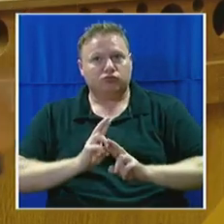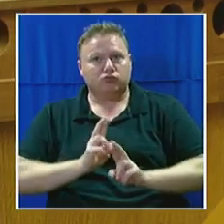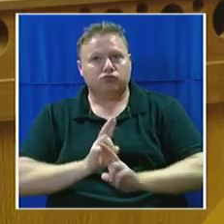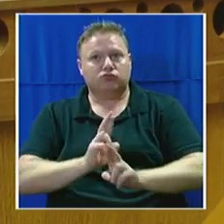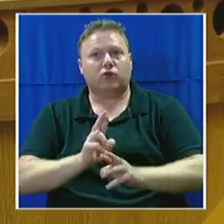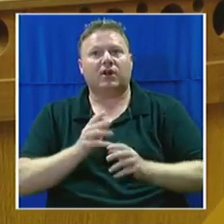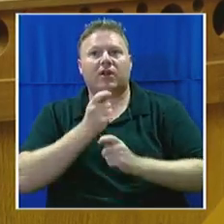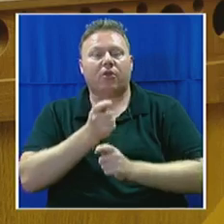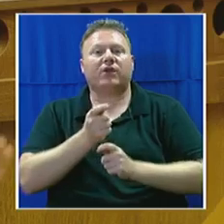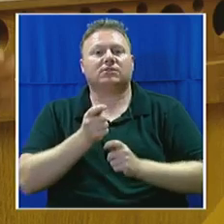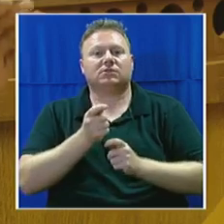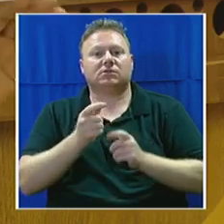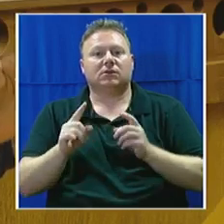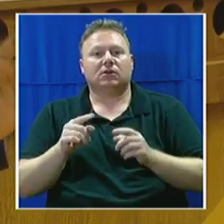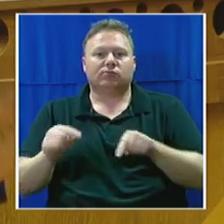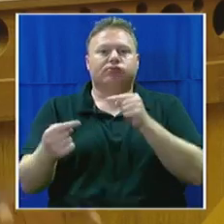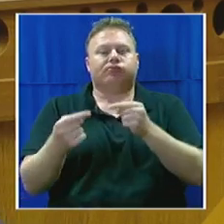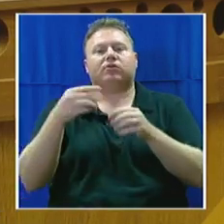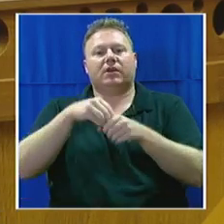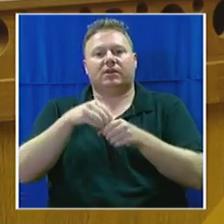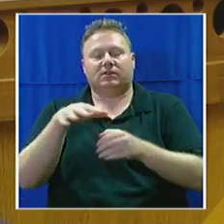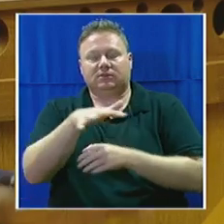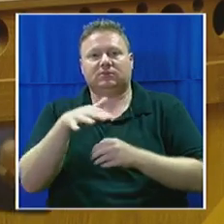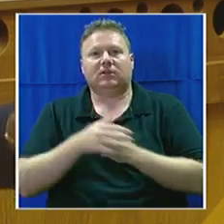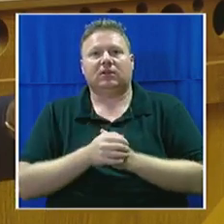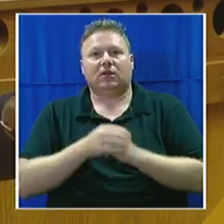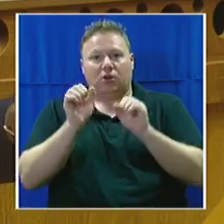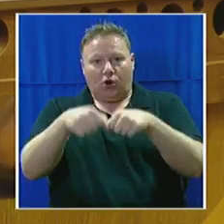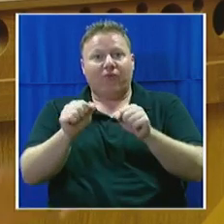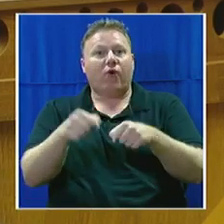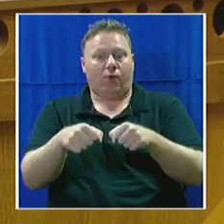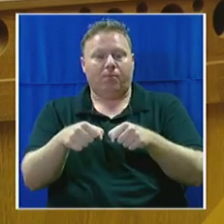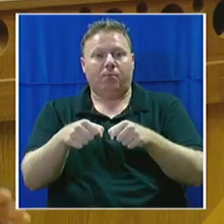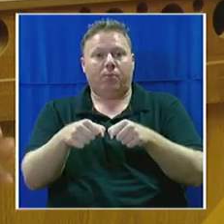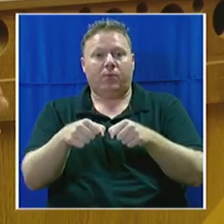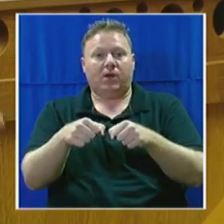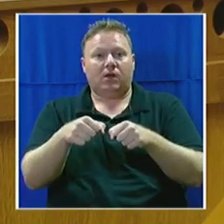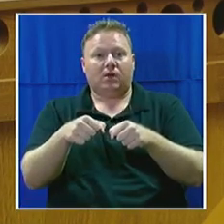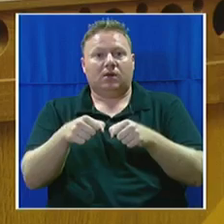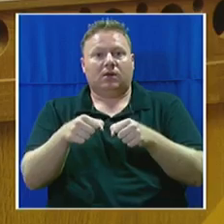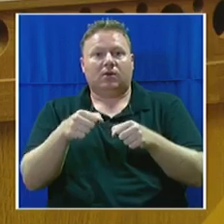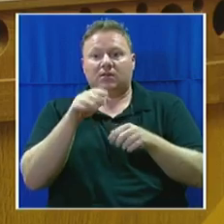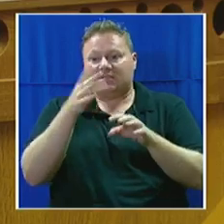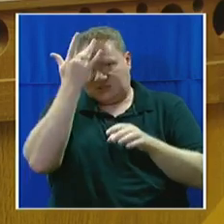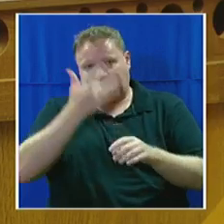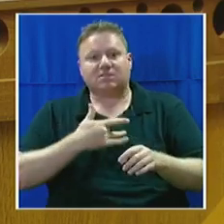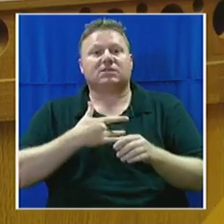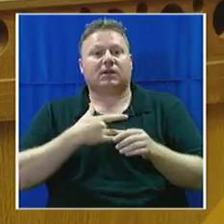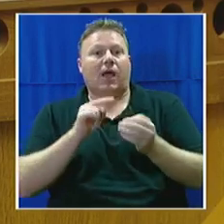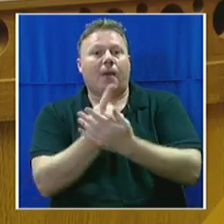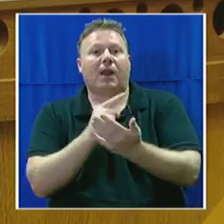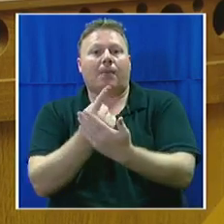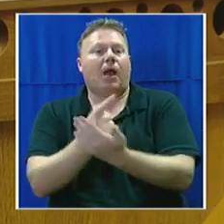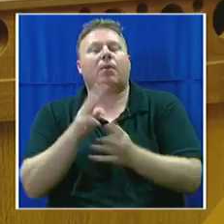within our own borders. As the confirmed number of cases escalates all around the world, the need for us to be fully